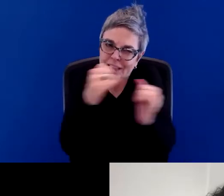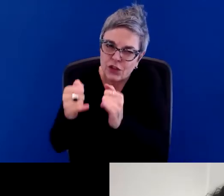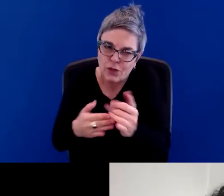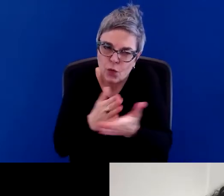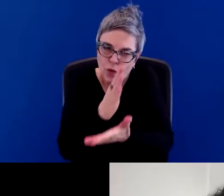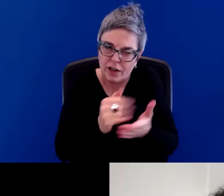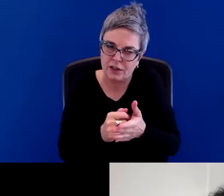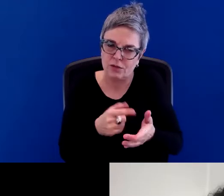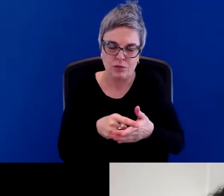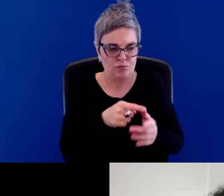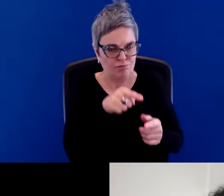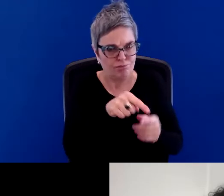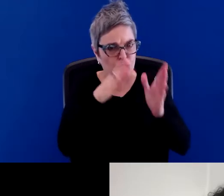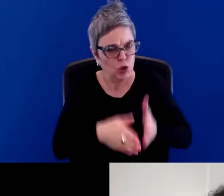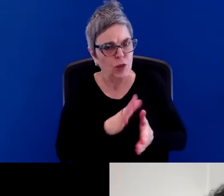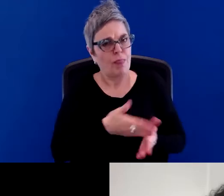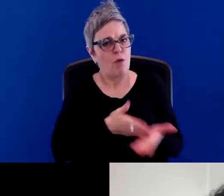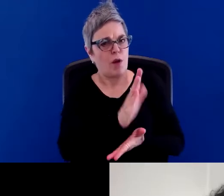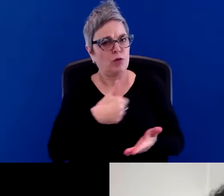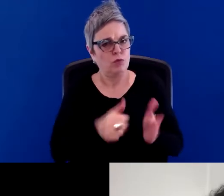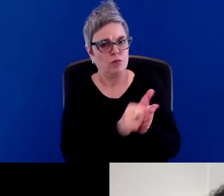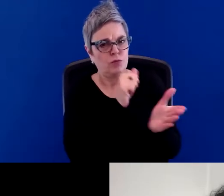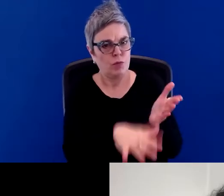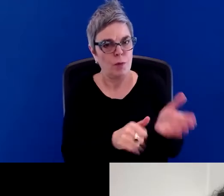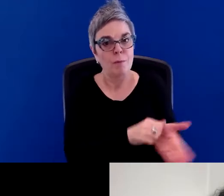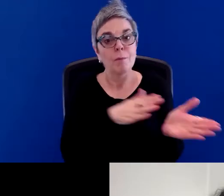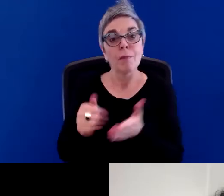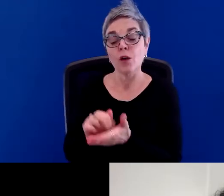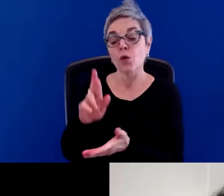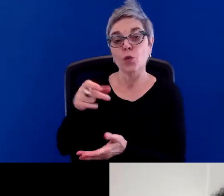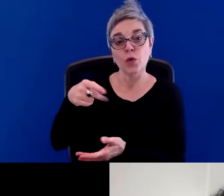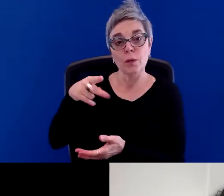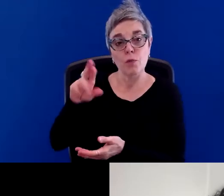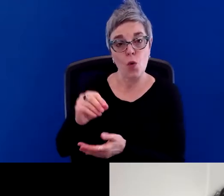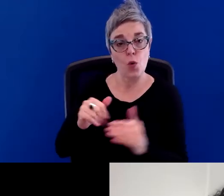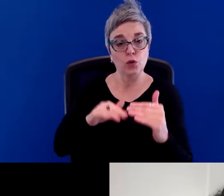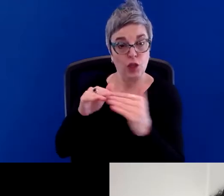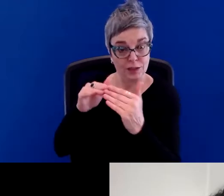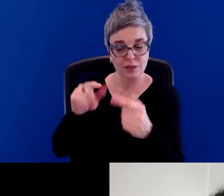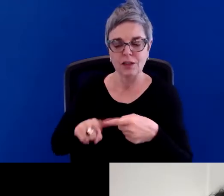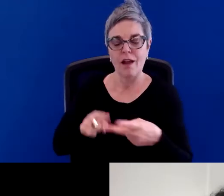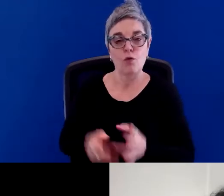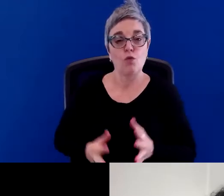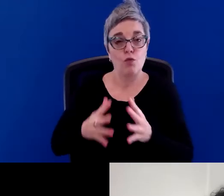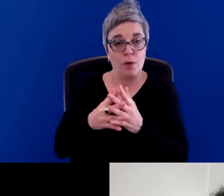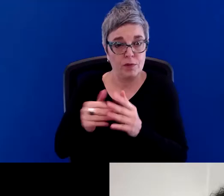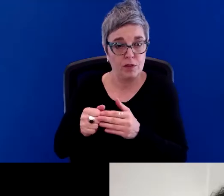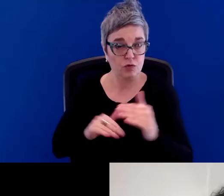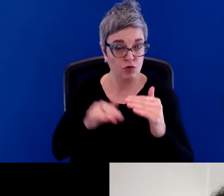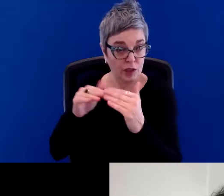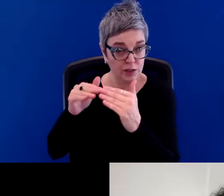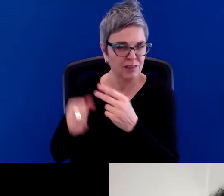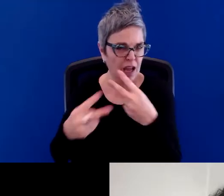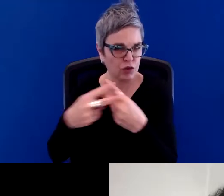driving issue, whereas reprojustice and reproductive justice hashtags were utilized more